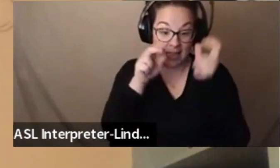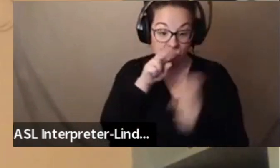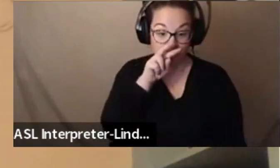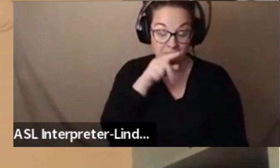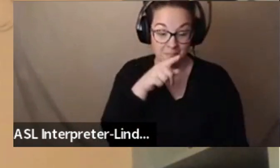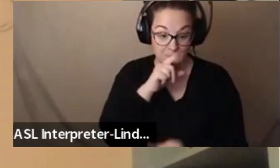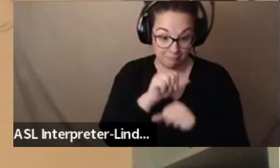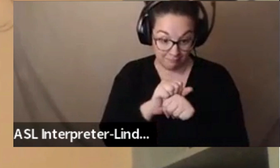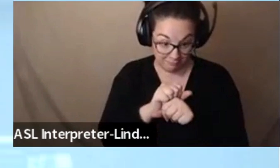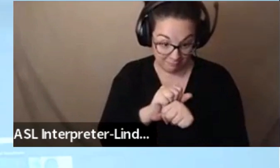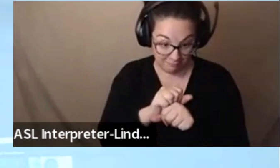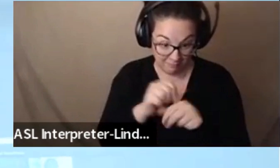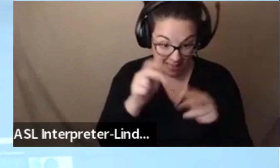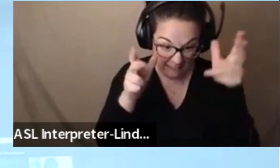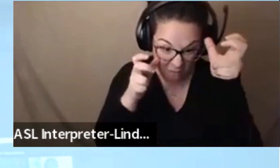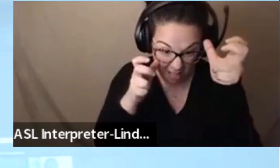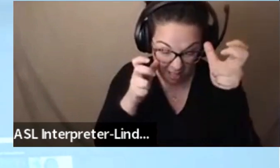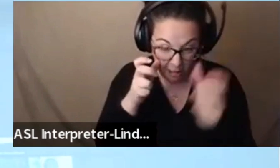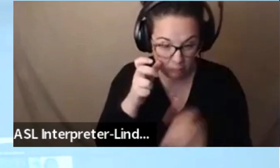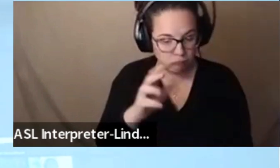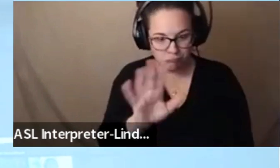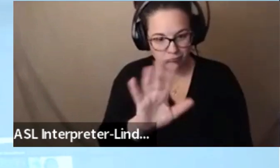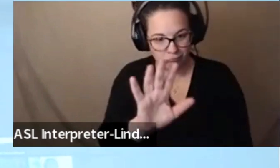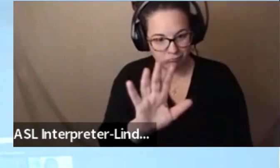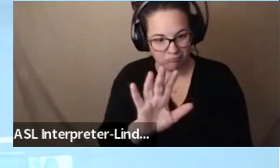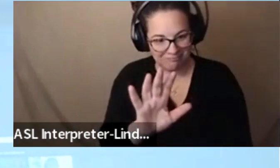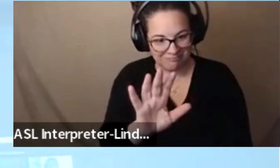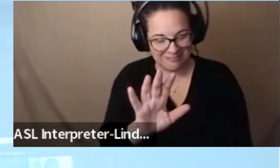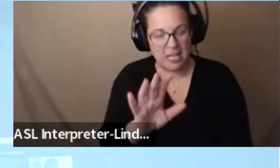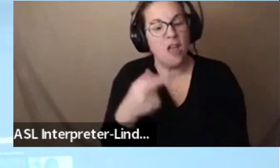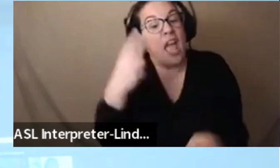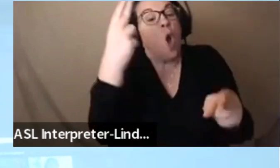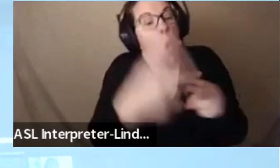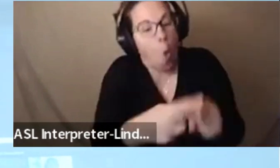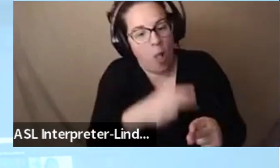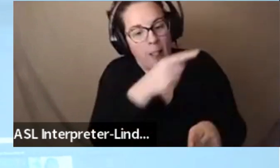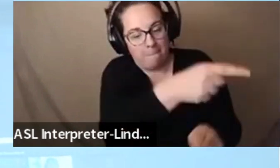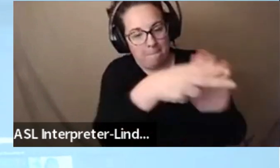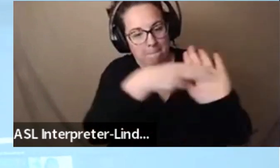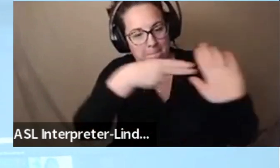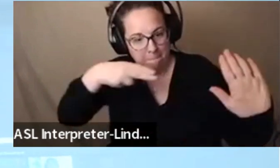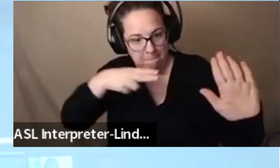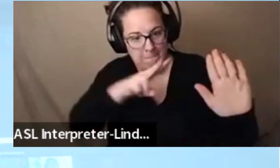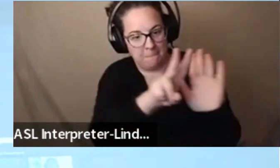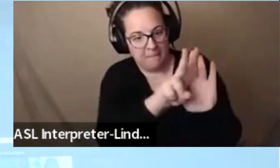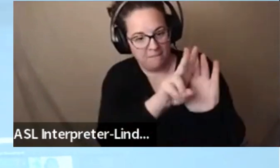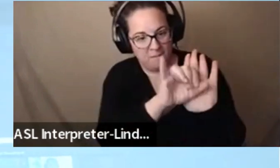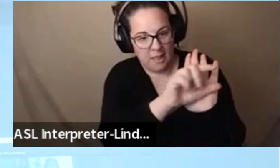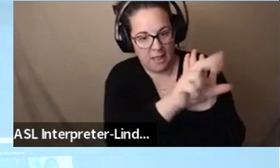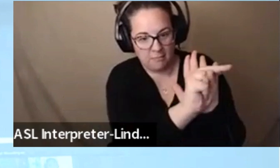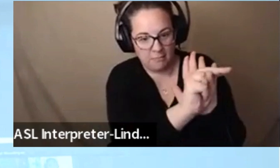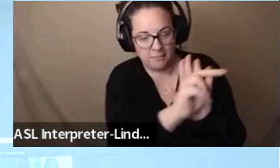villains, just people who are called villains. No heroes, just people who are called hero.